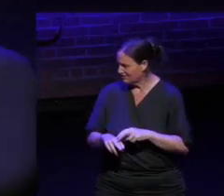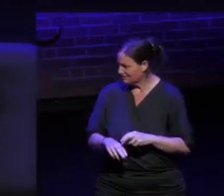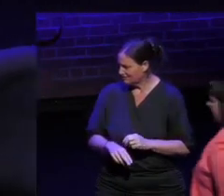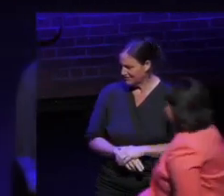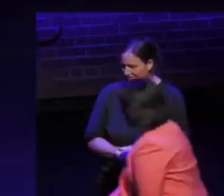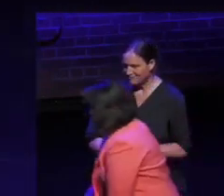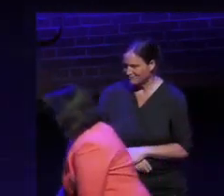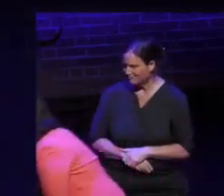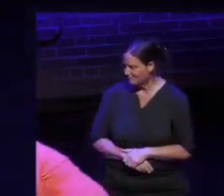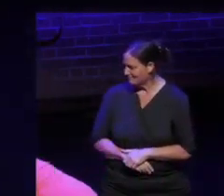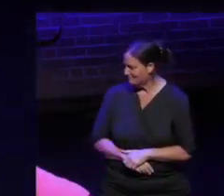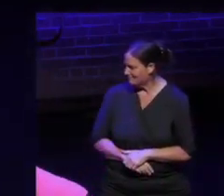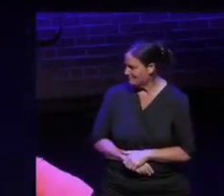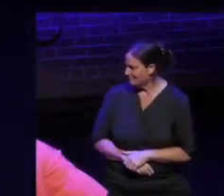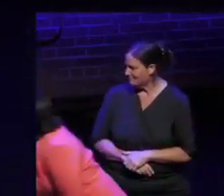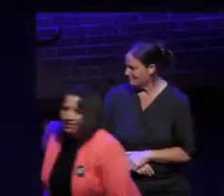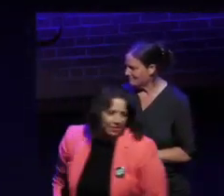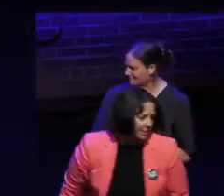I'm helping.